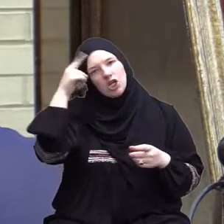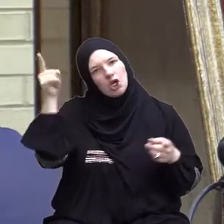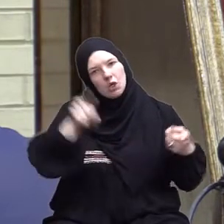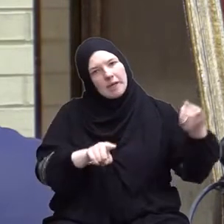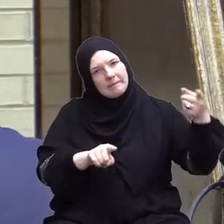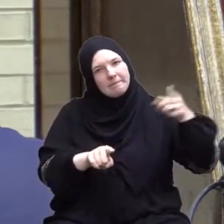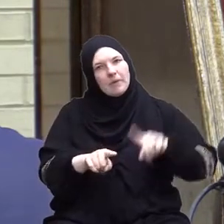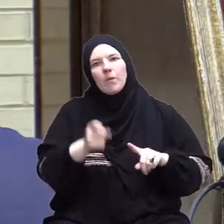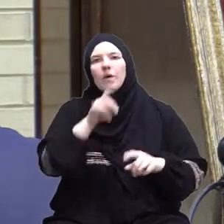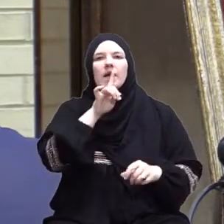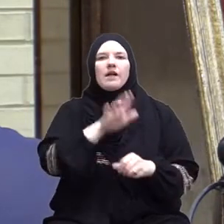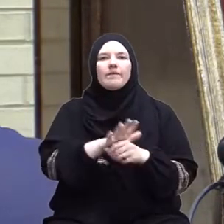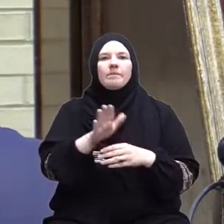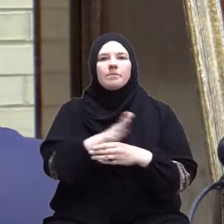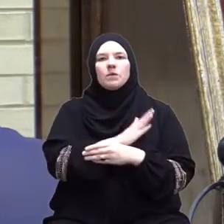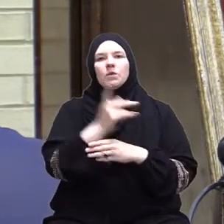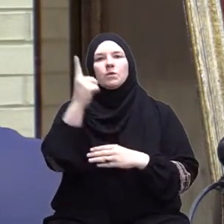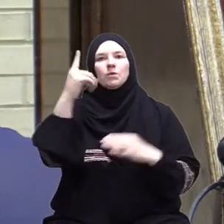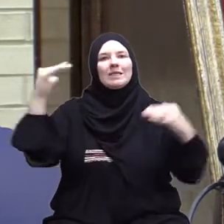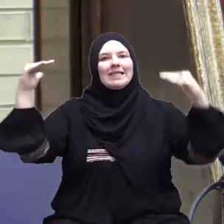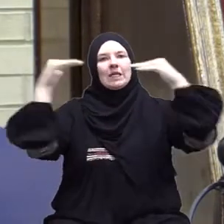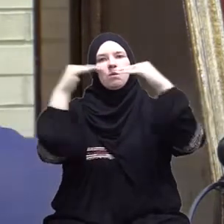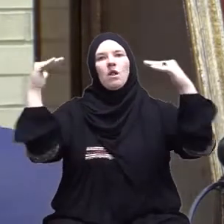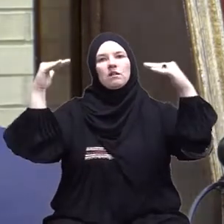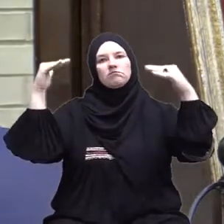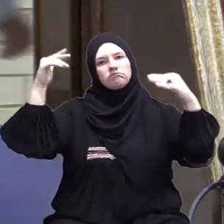agreement or a covenant between two equals.